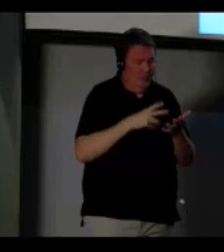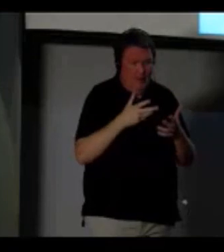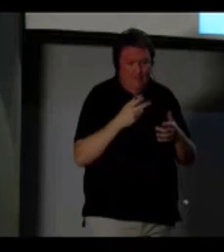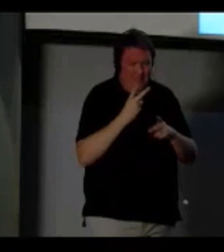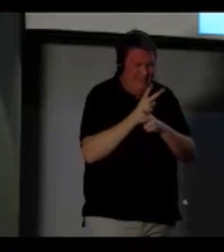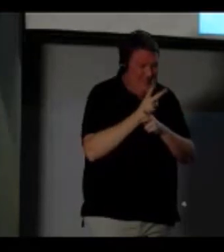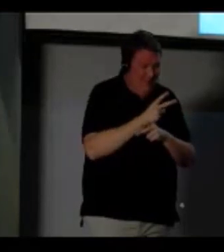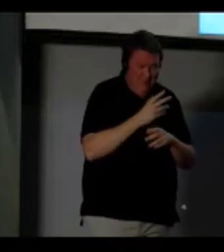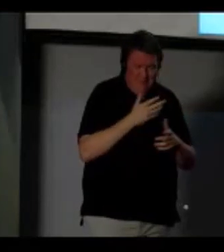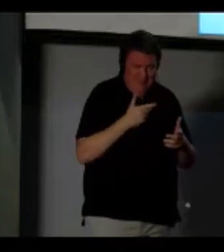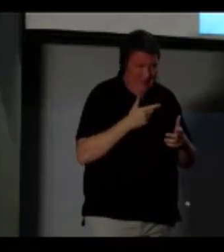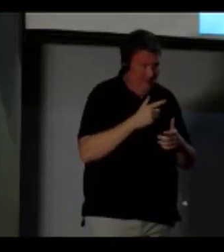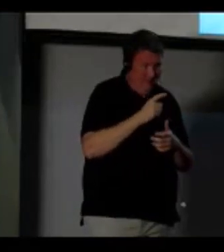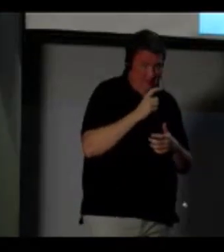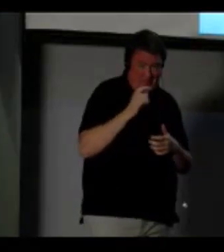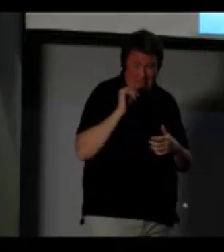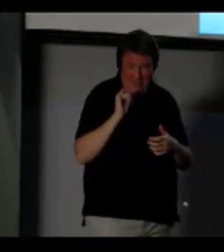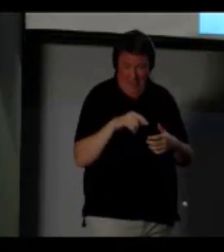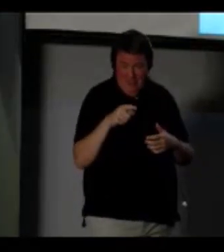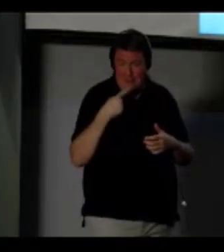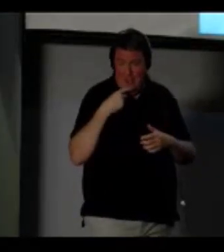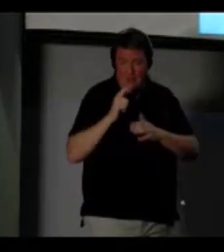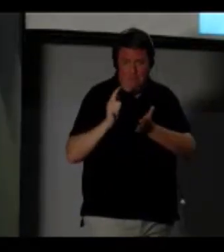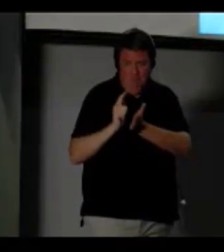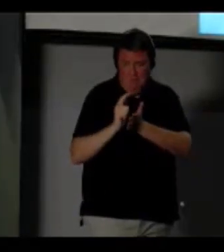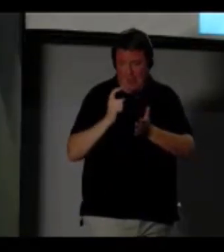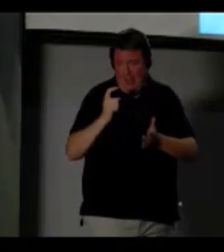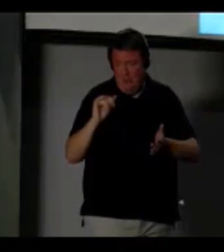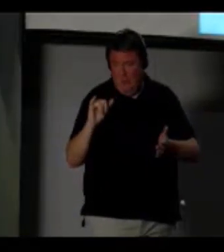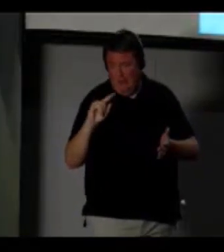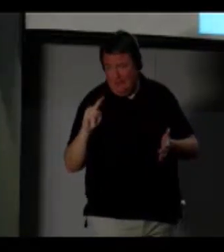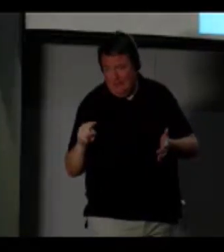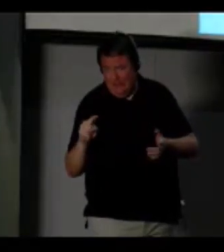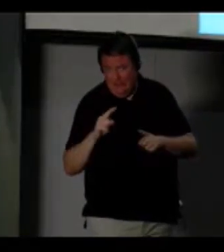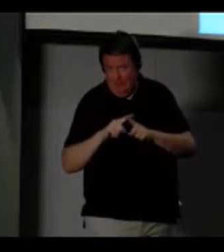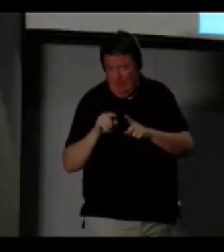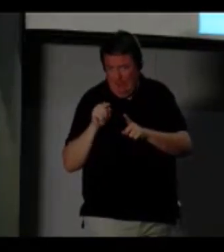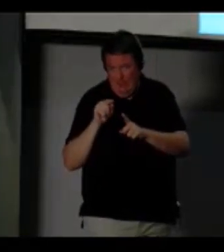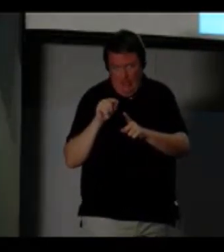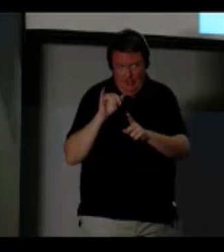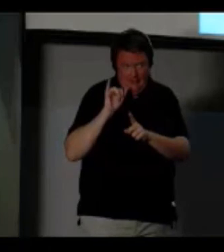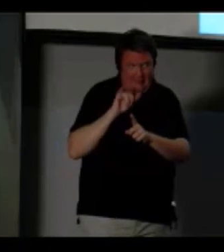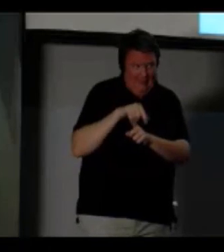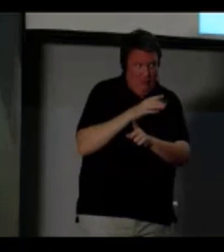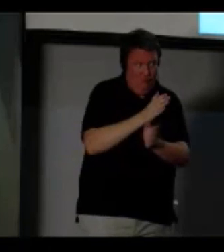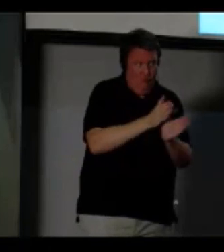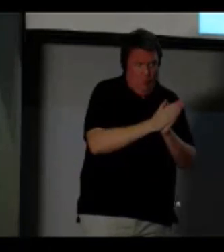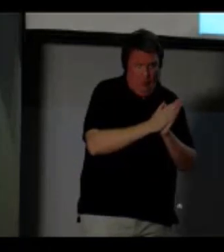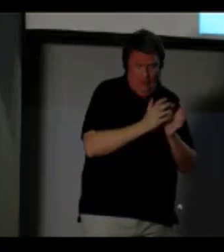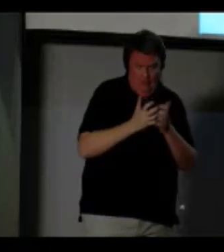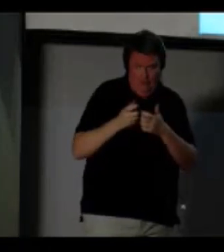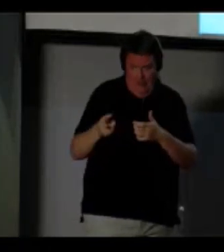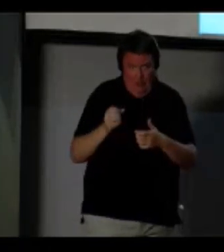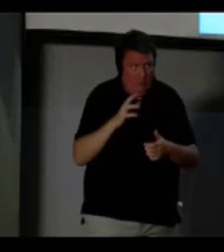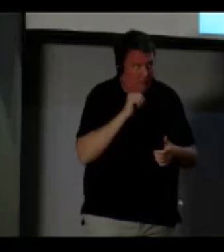possible conditions and restrictions, because they may come from deeds of gift, they may come from wills,